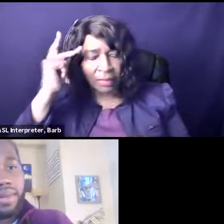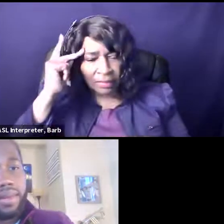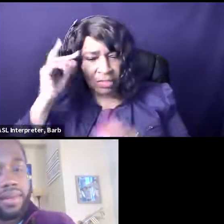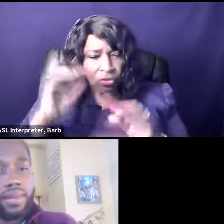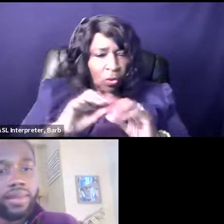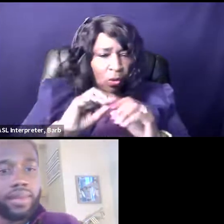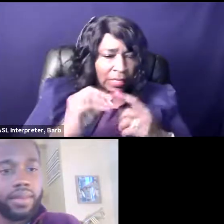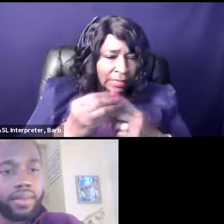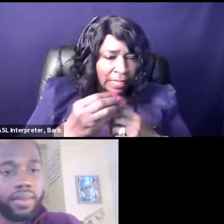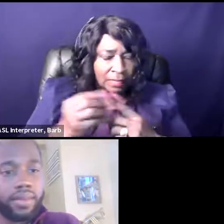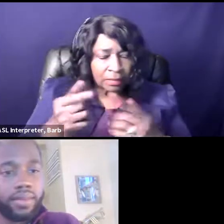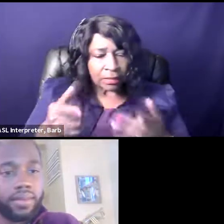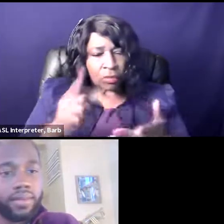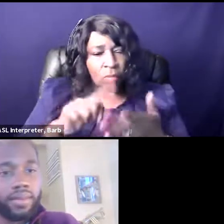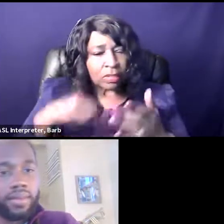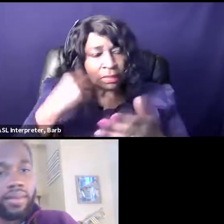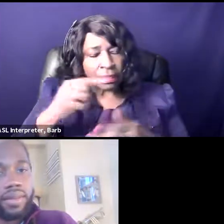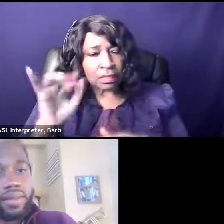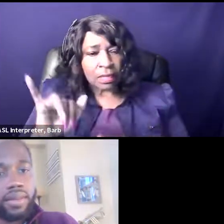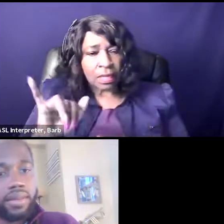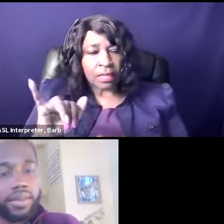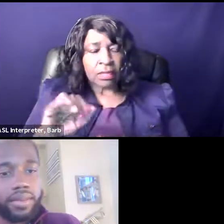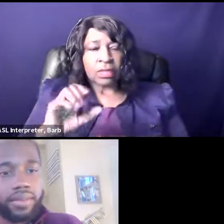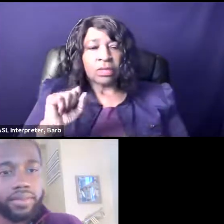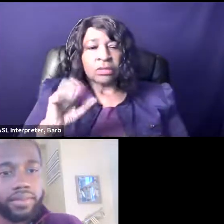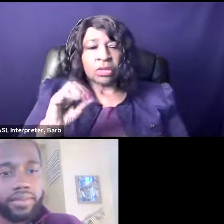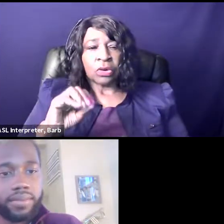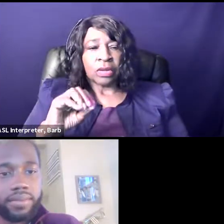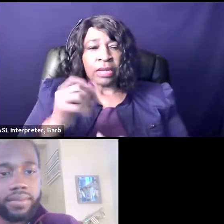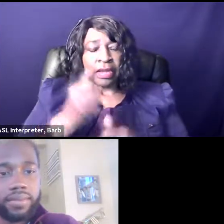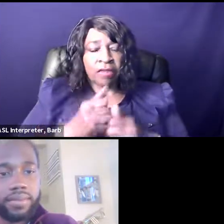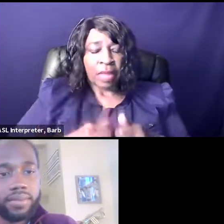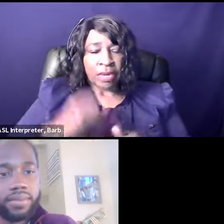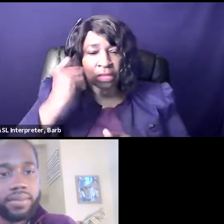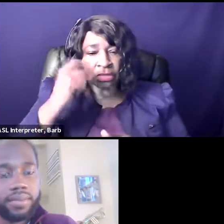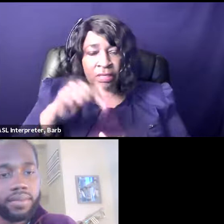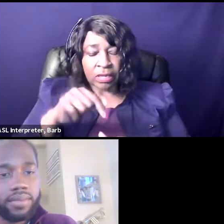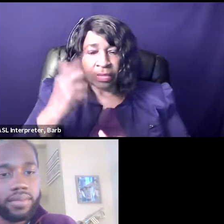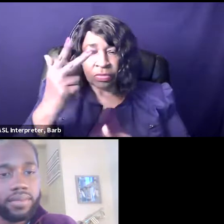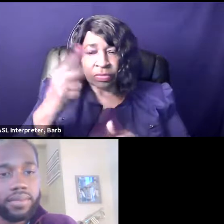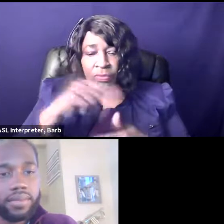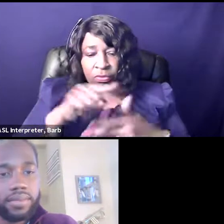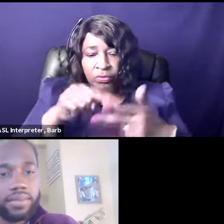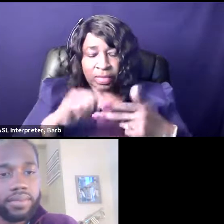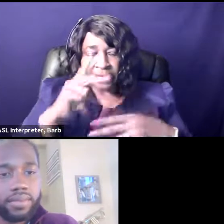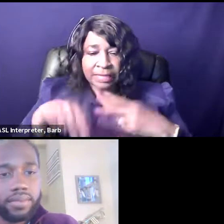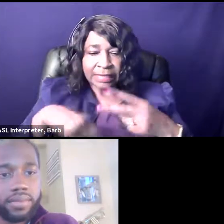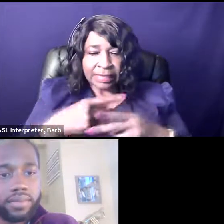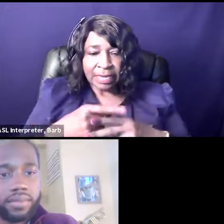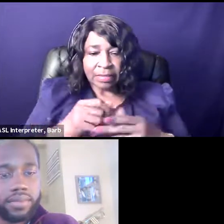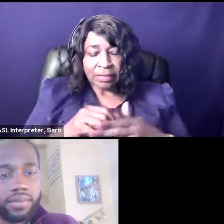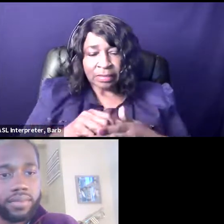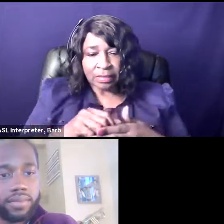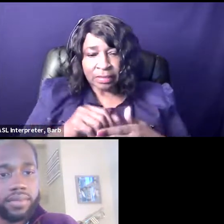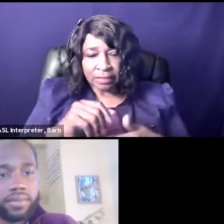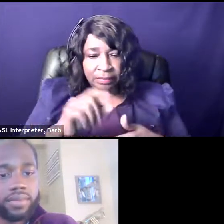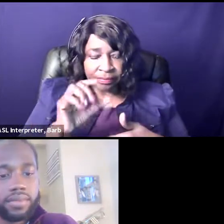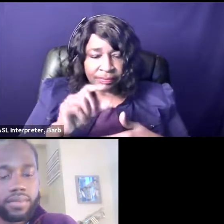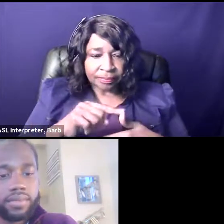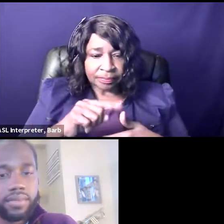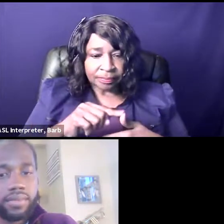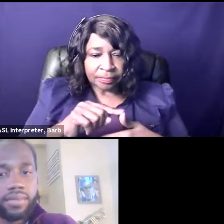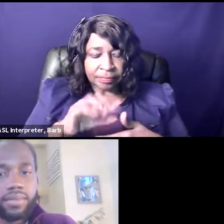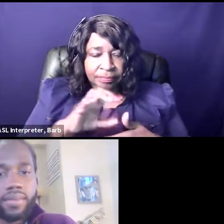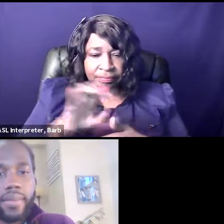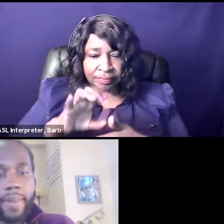So for everybody's understanding, there are three types of utilities. So there are investor-owned utilities, which are just